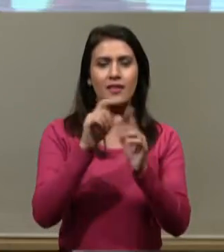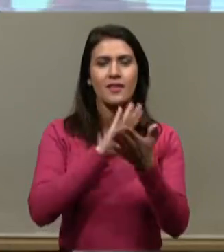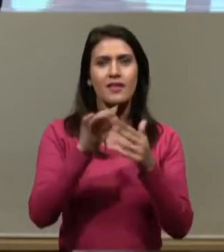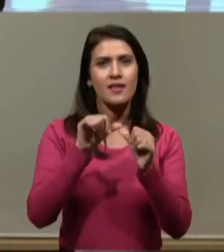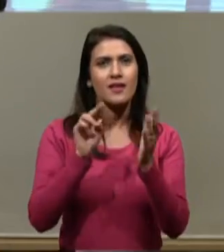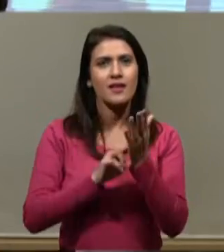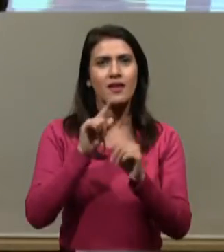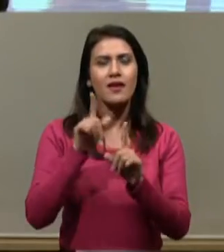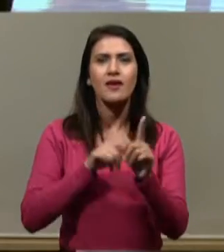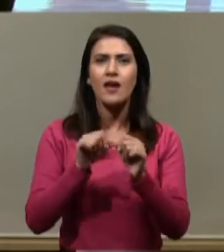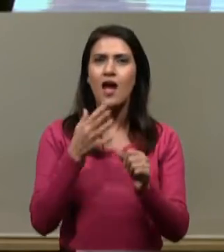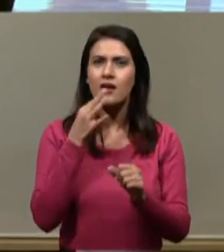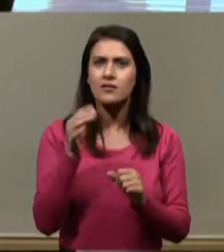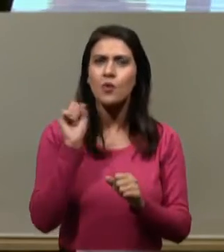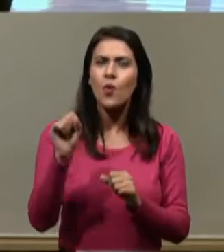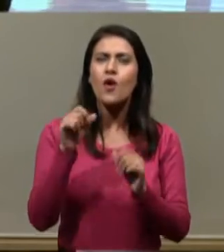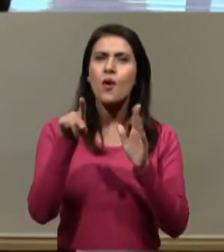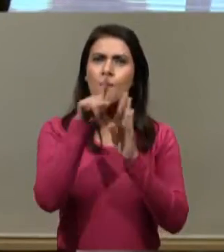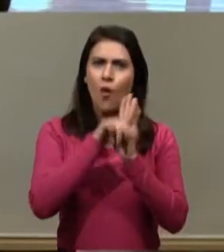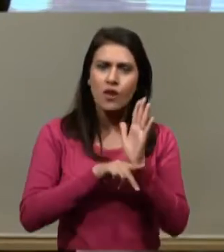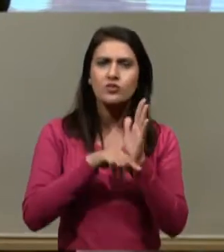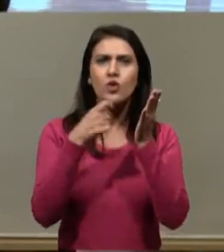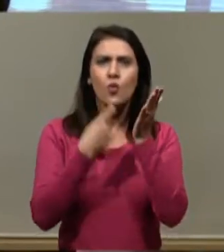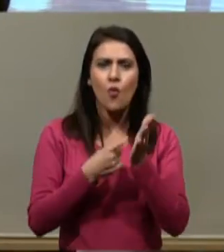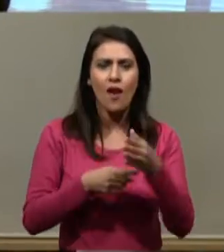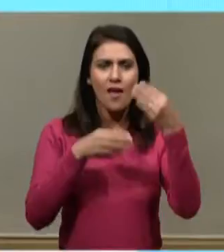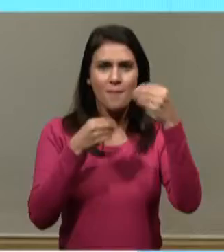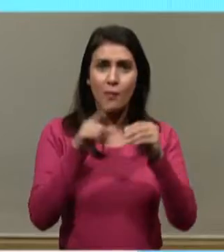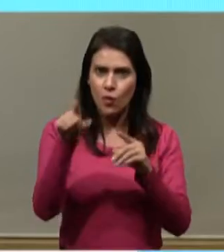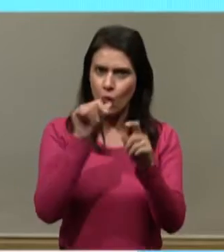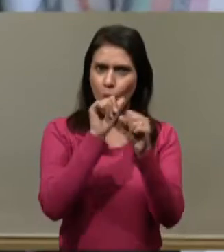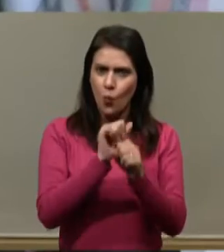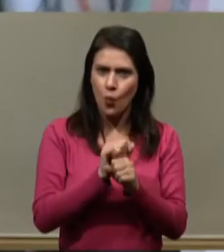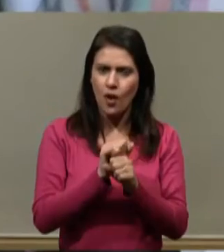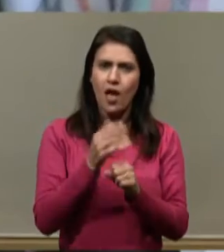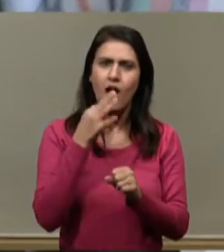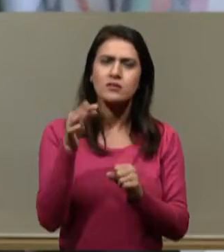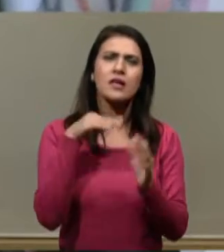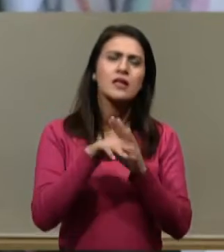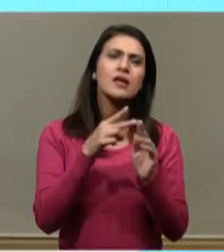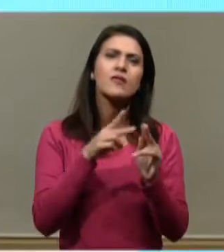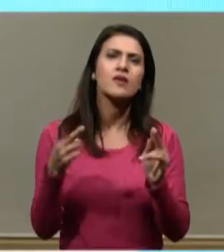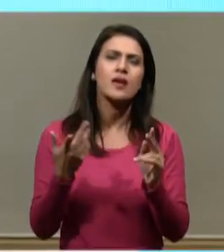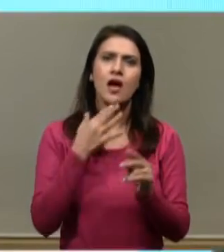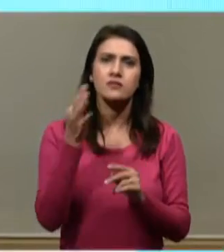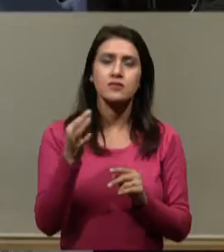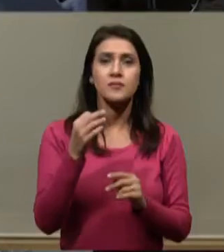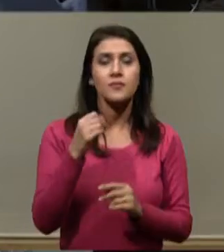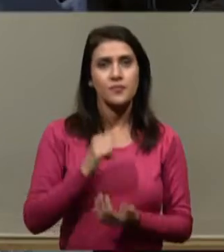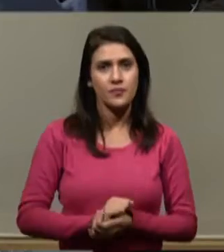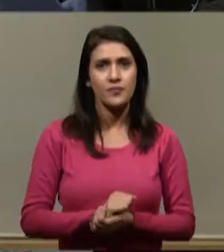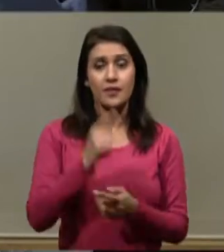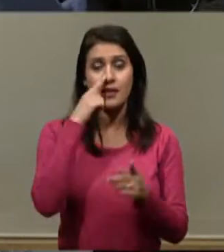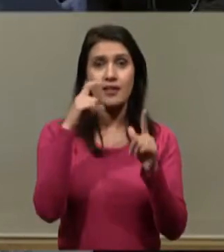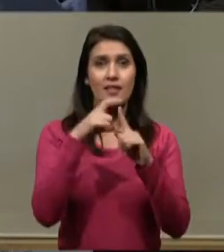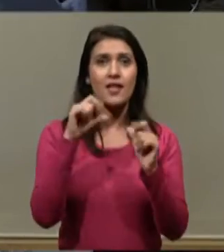of policies or frameworks that you're working on? Okay, so right now a lot of the work,